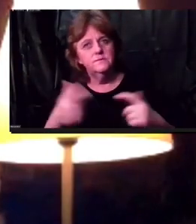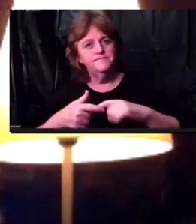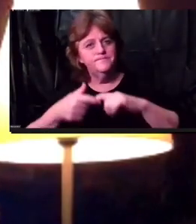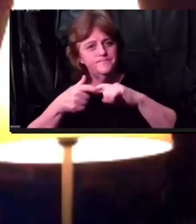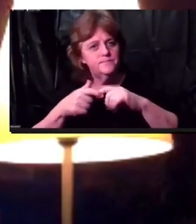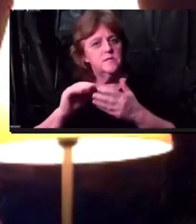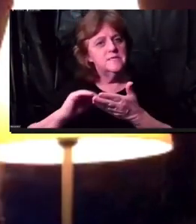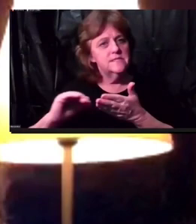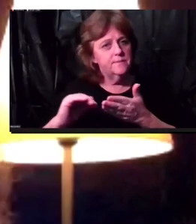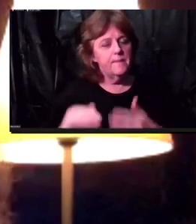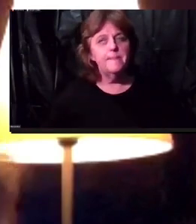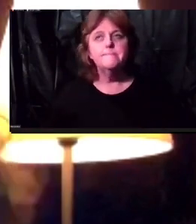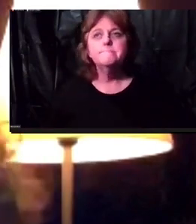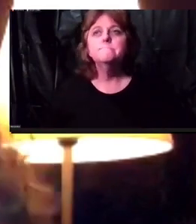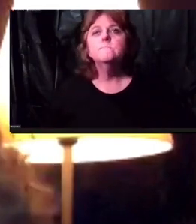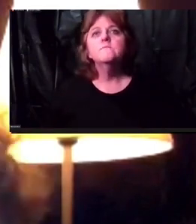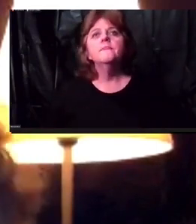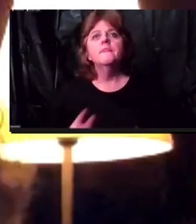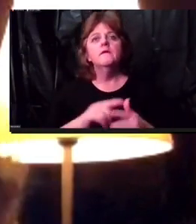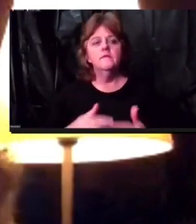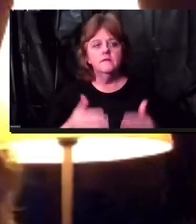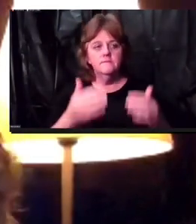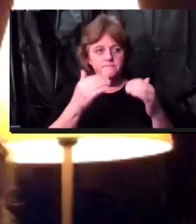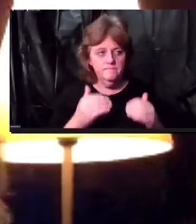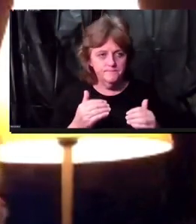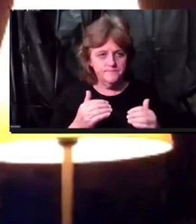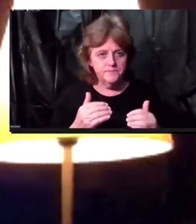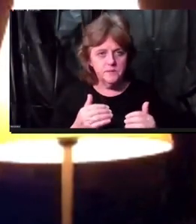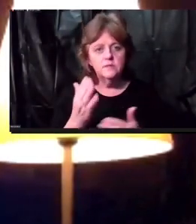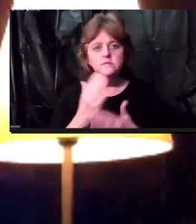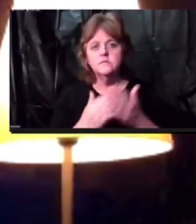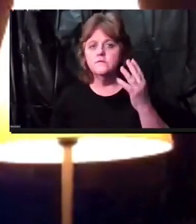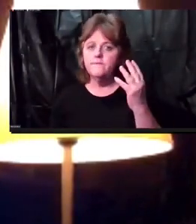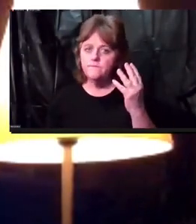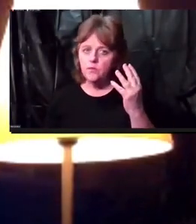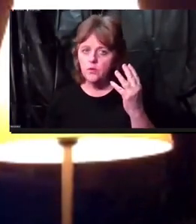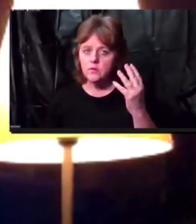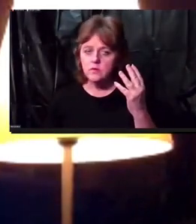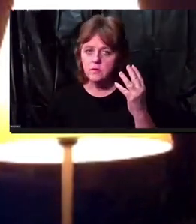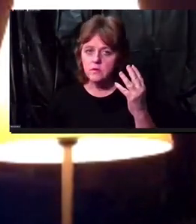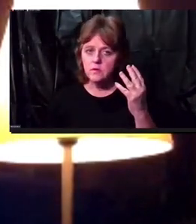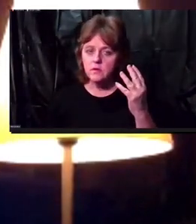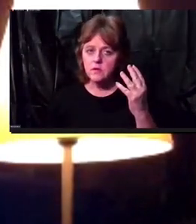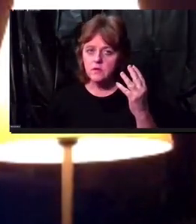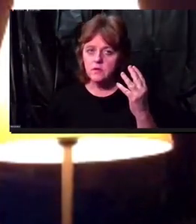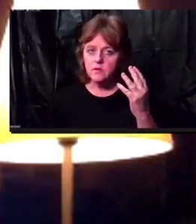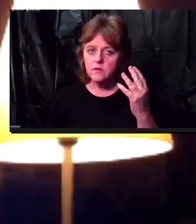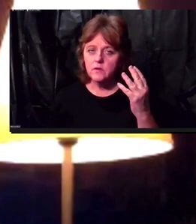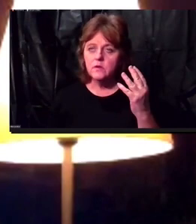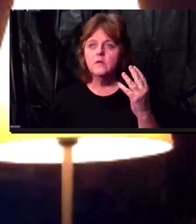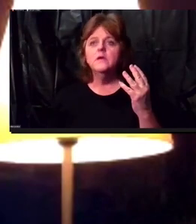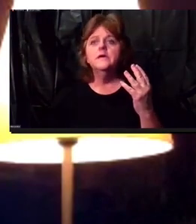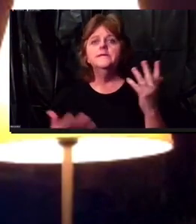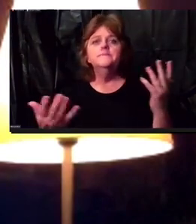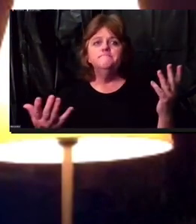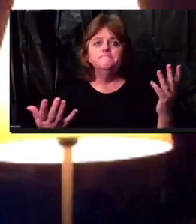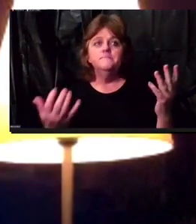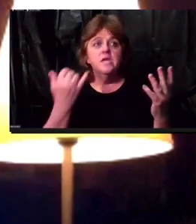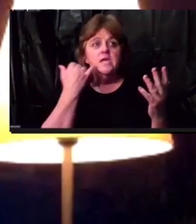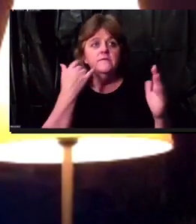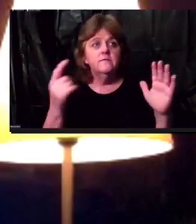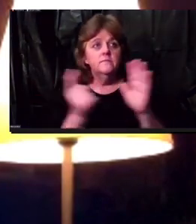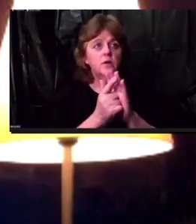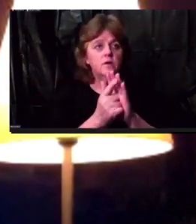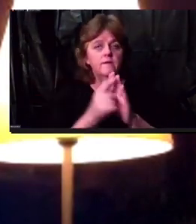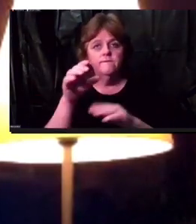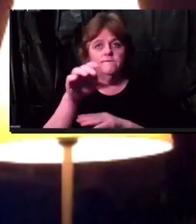exempt. Then we get into Section 4, which is in the enforcement, Section 5 being